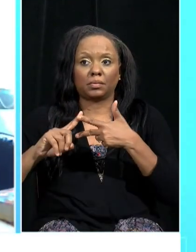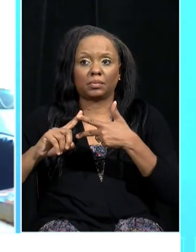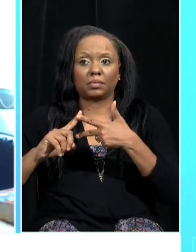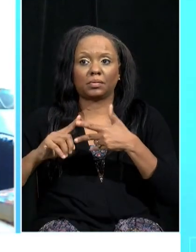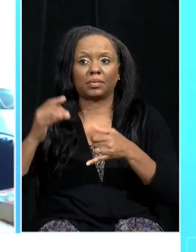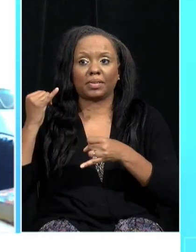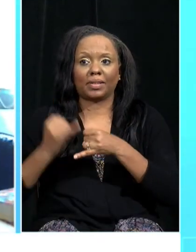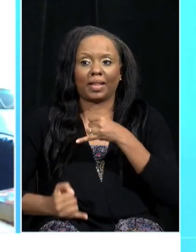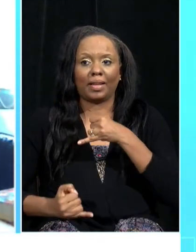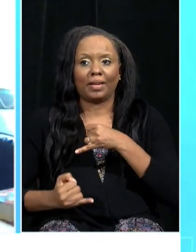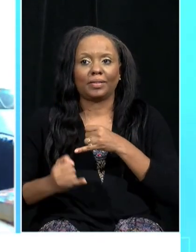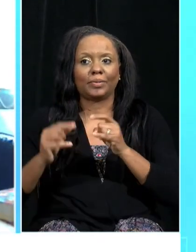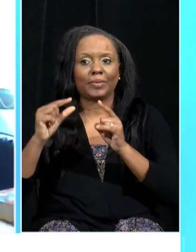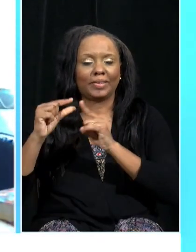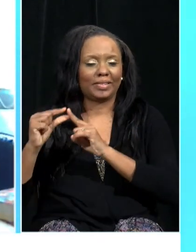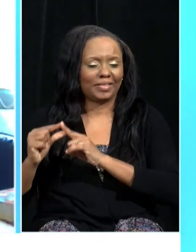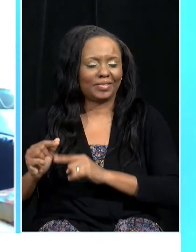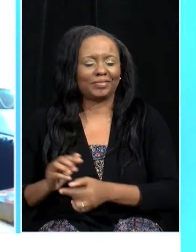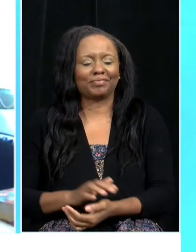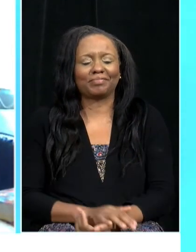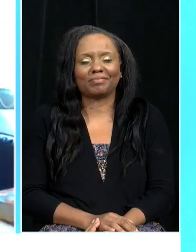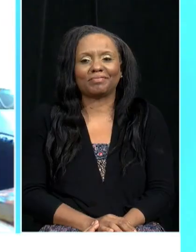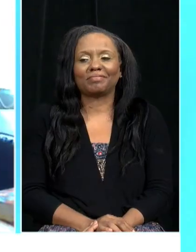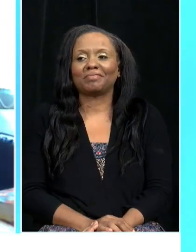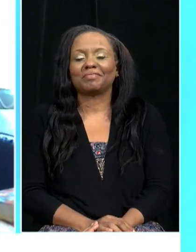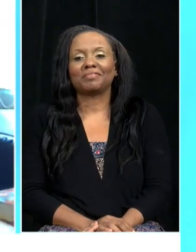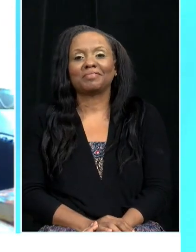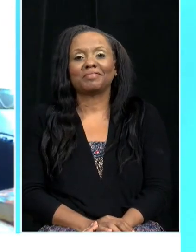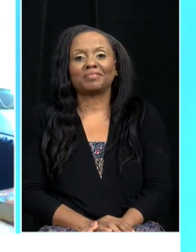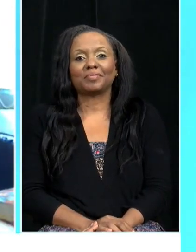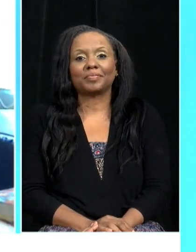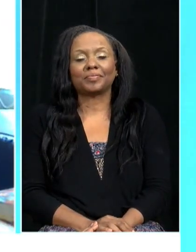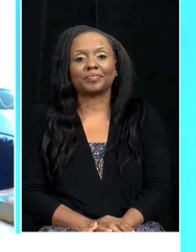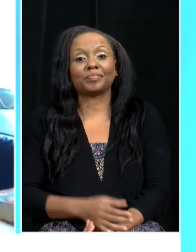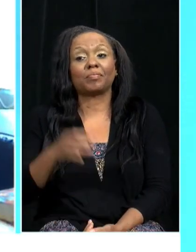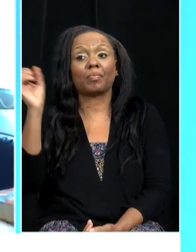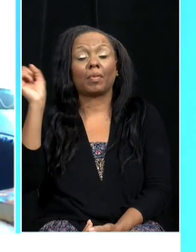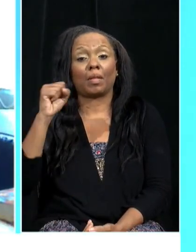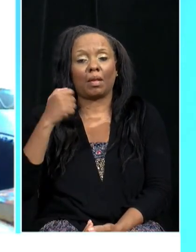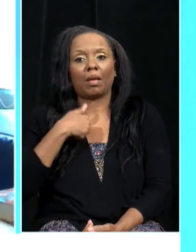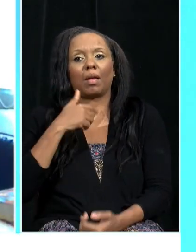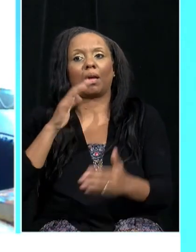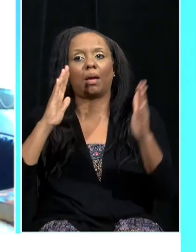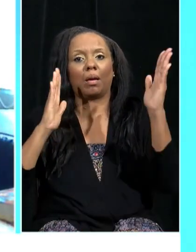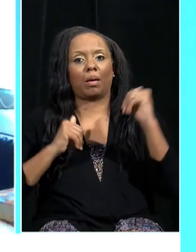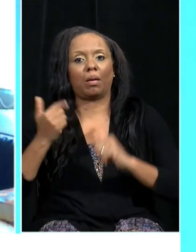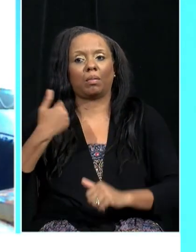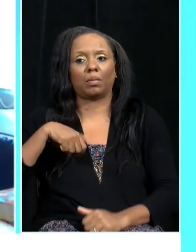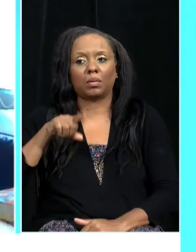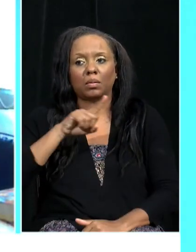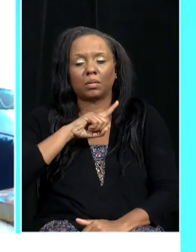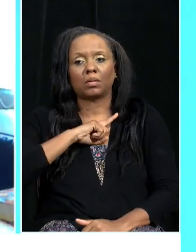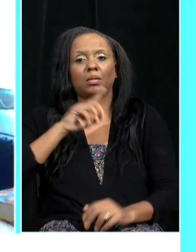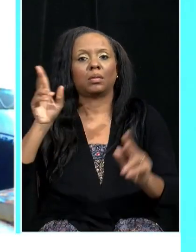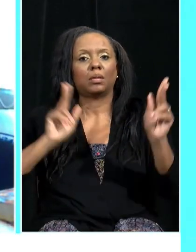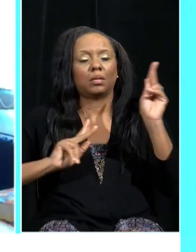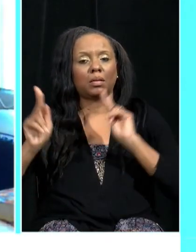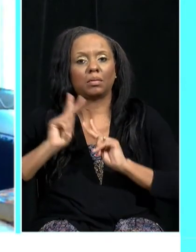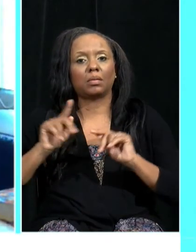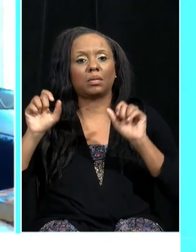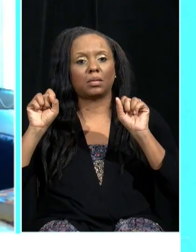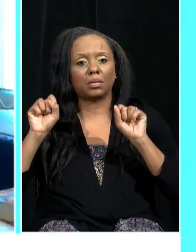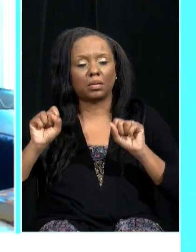you get the last word. Yes, I really do hope that as a people we can also settle